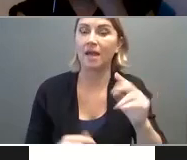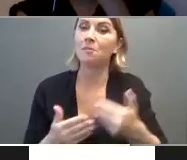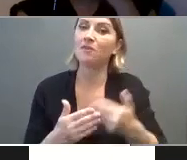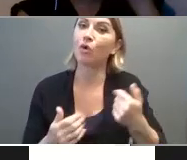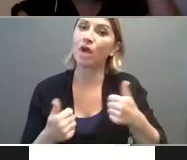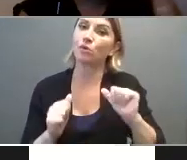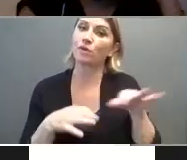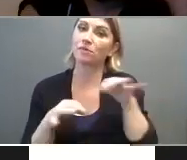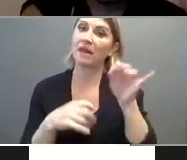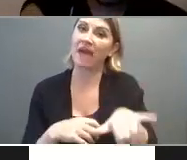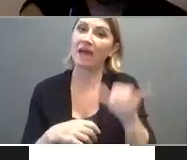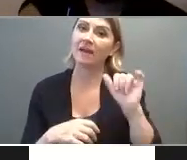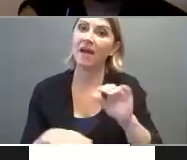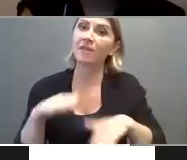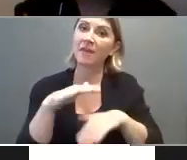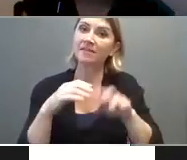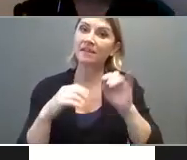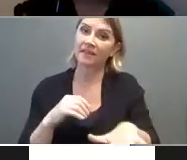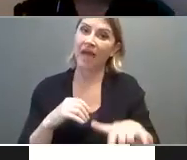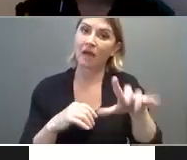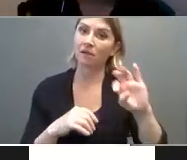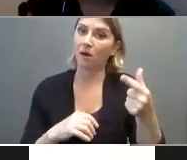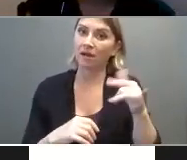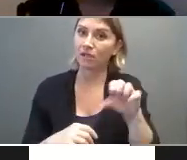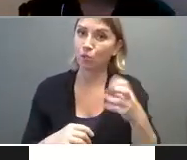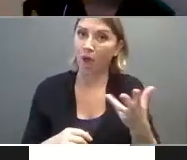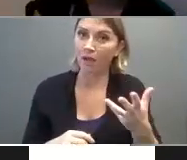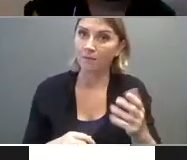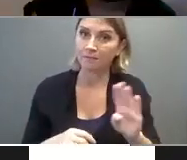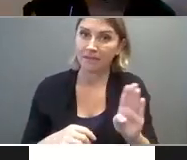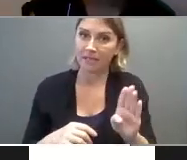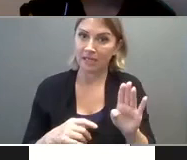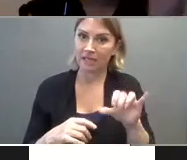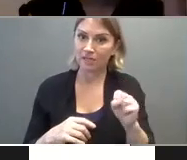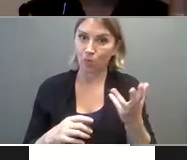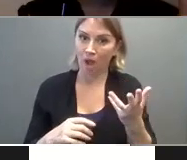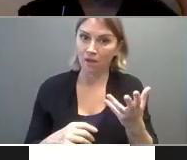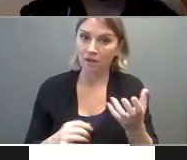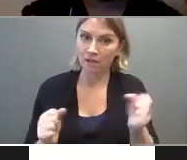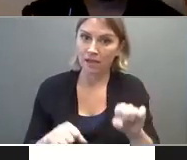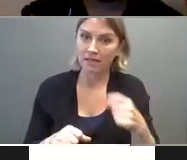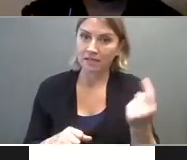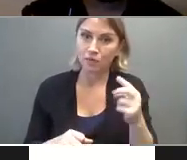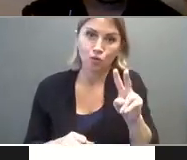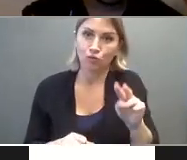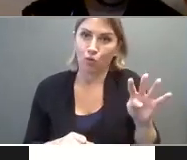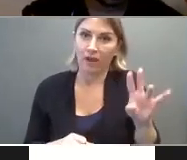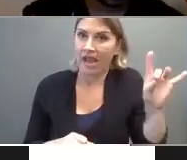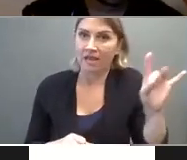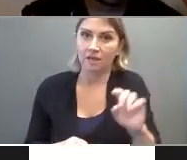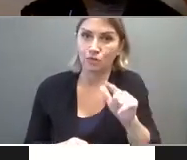this thing, what is the base of this log? What is b? Can someone tell me? 2, 4, 8, 24,